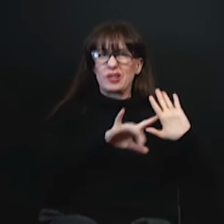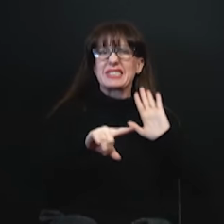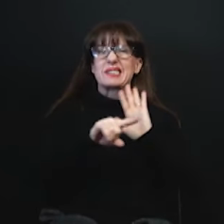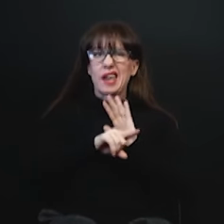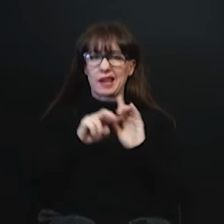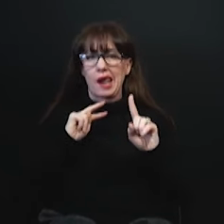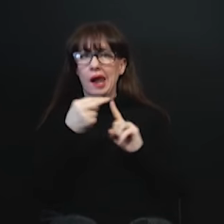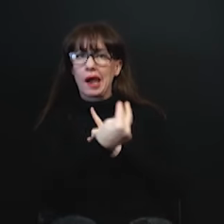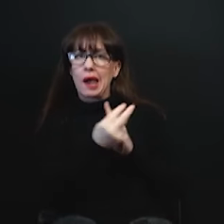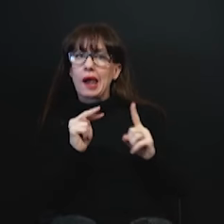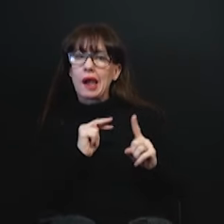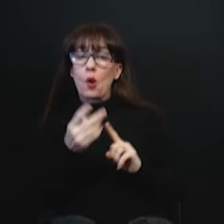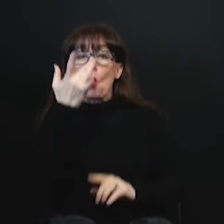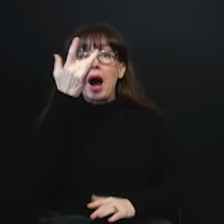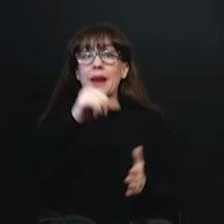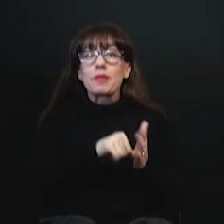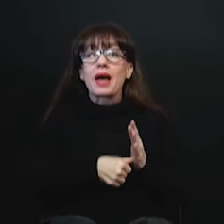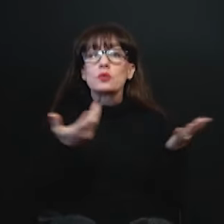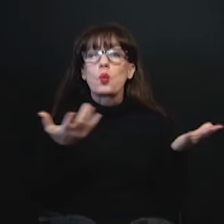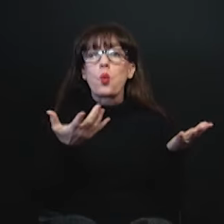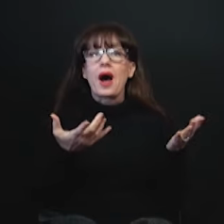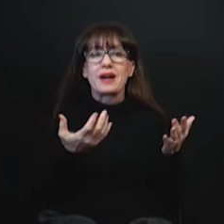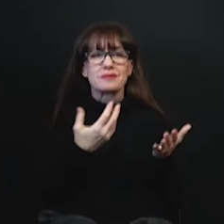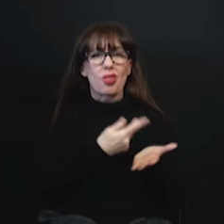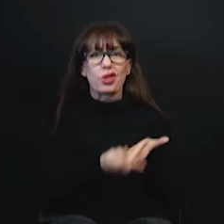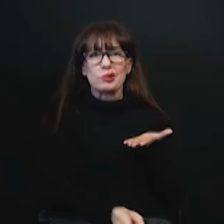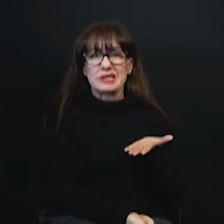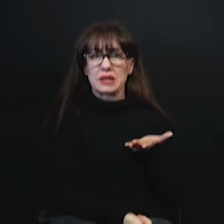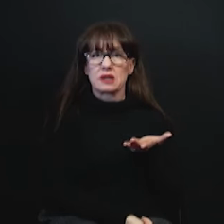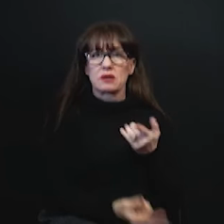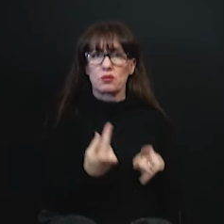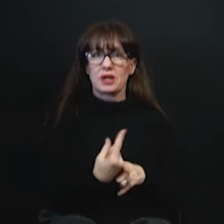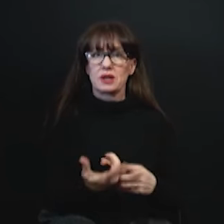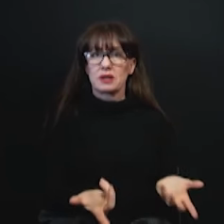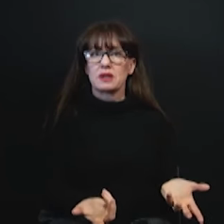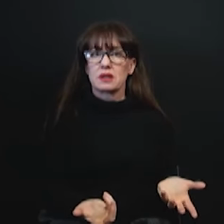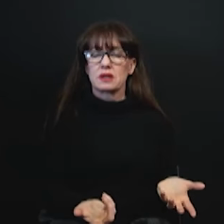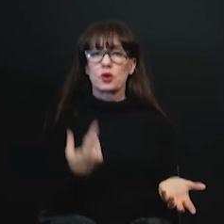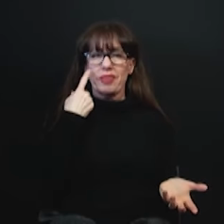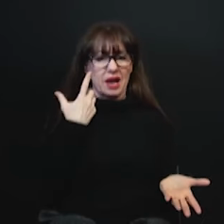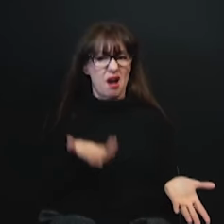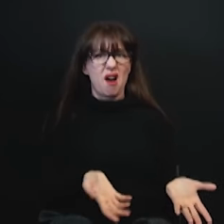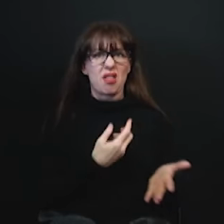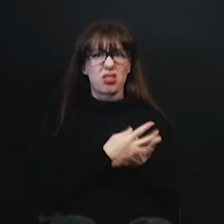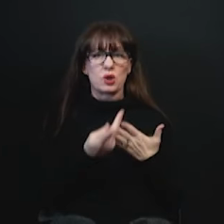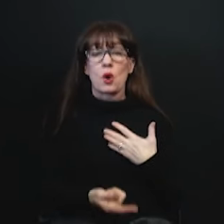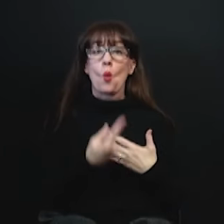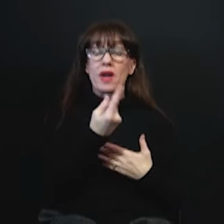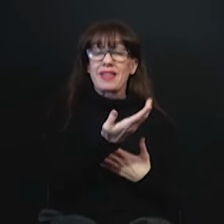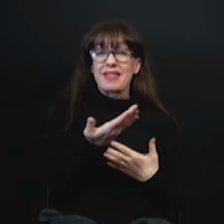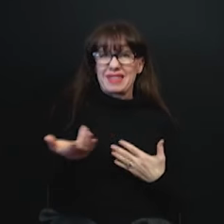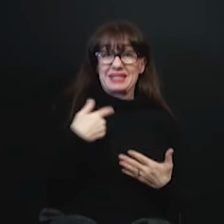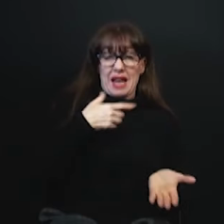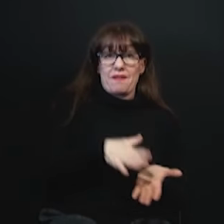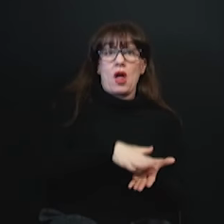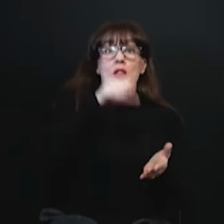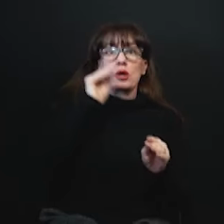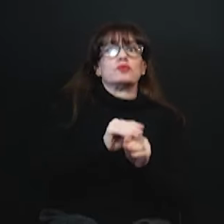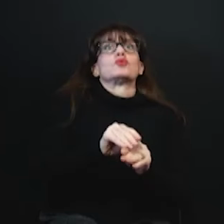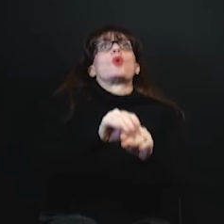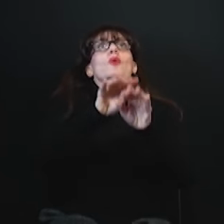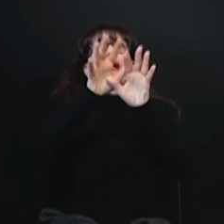Why? Because it implies what? It implies losing, doesn't it? One of the things that I have learned so clearly